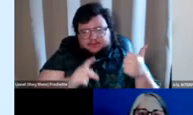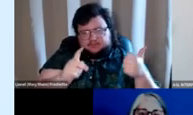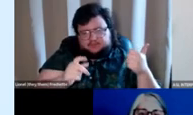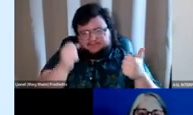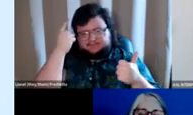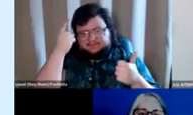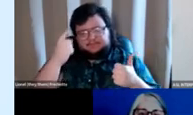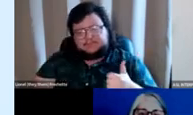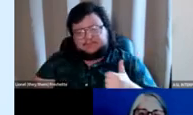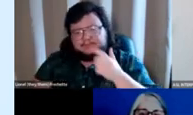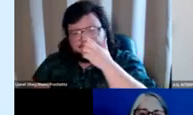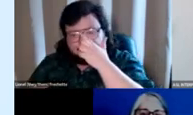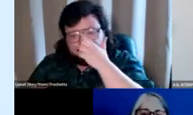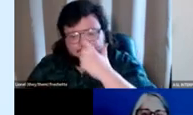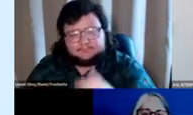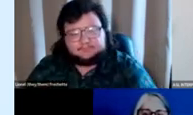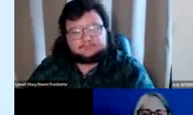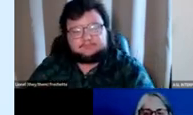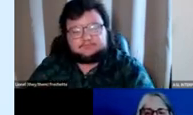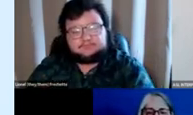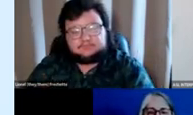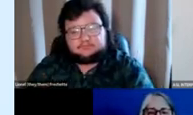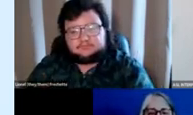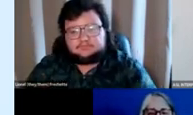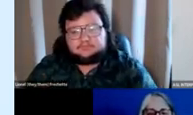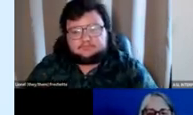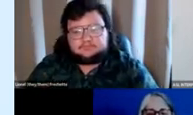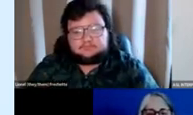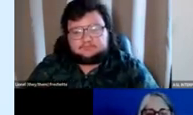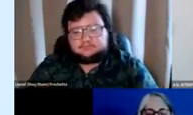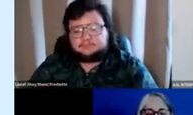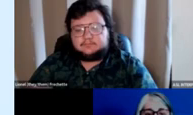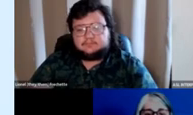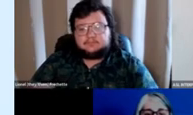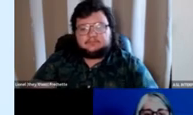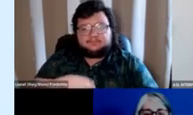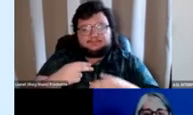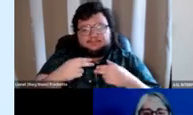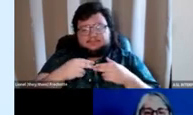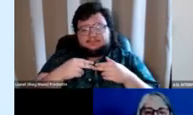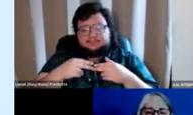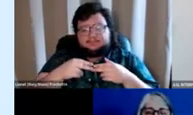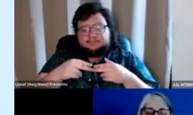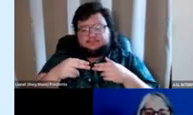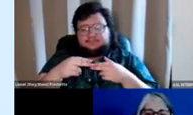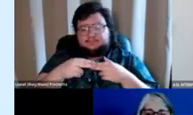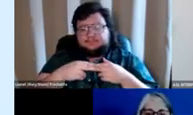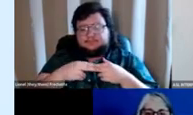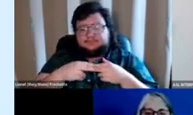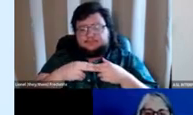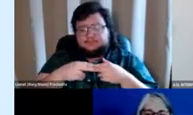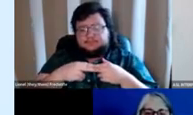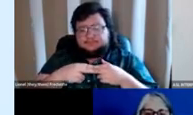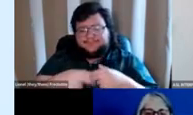what is best for them is determined on this opinion of who they are or their ability to make